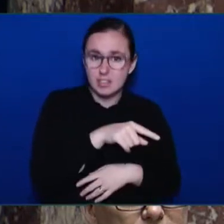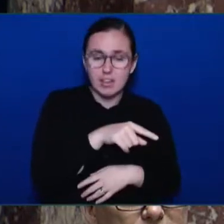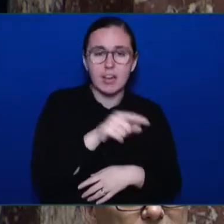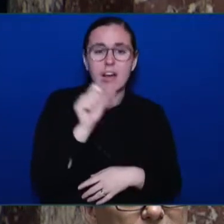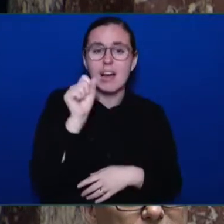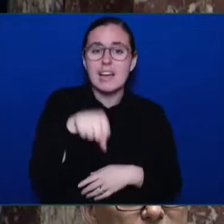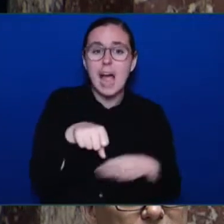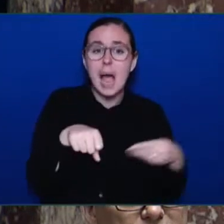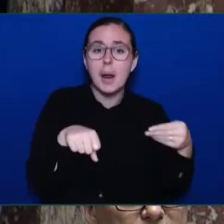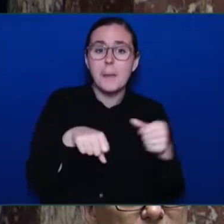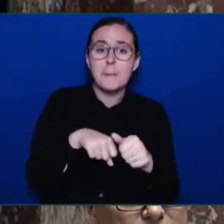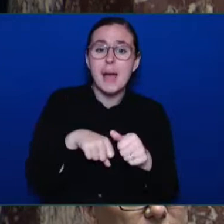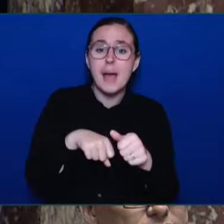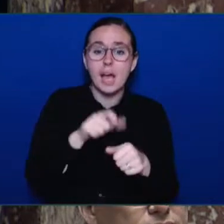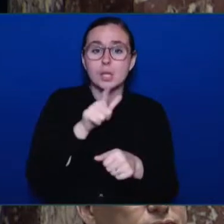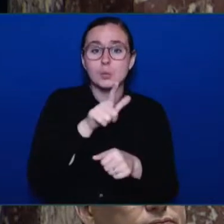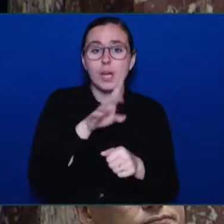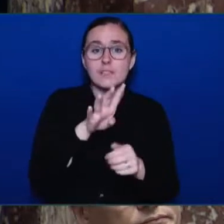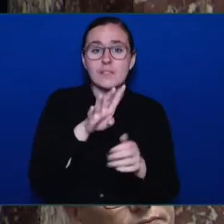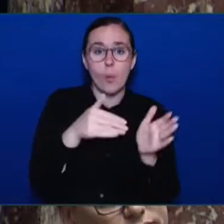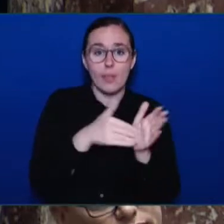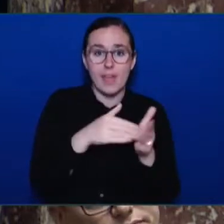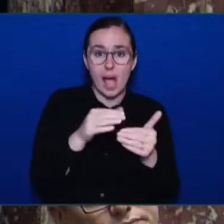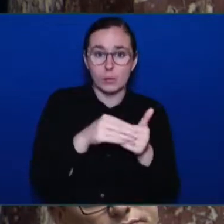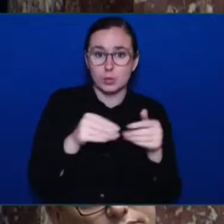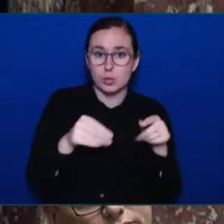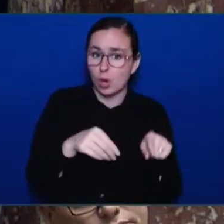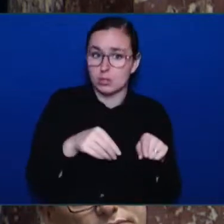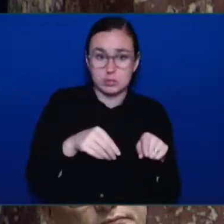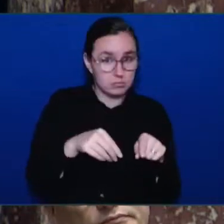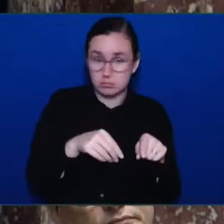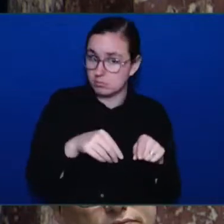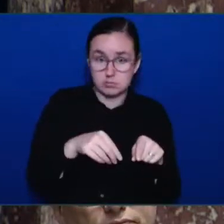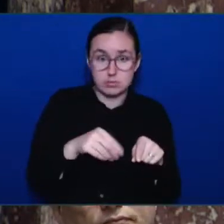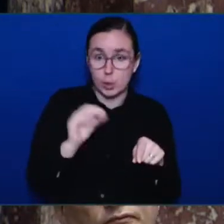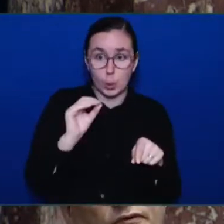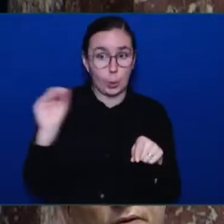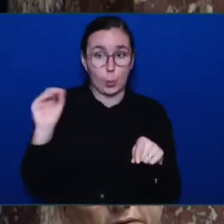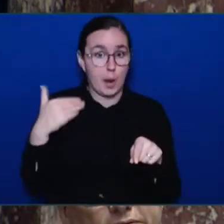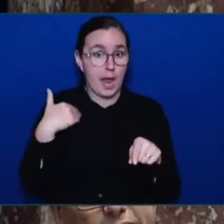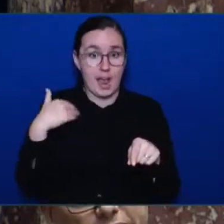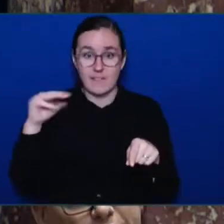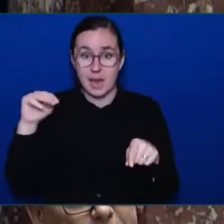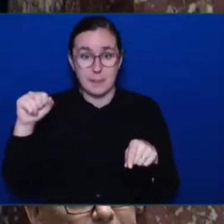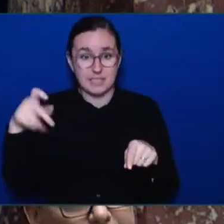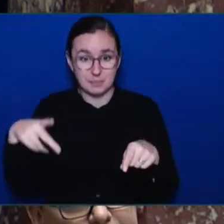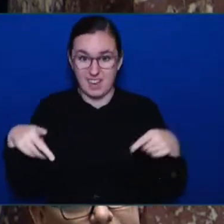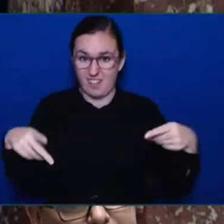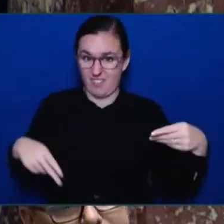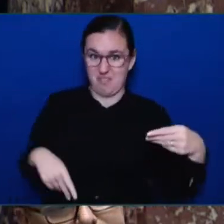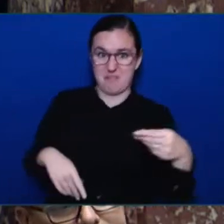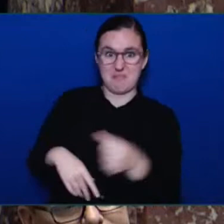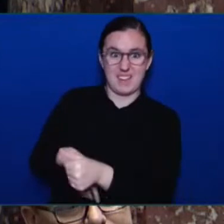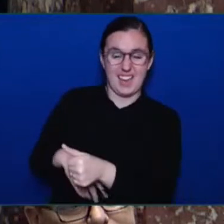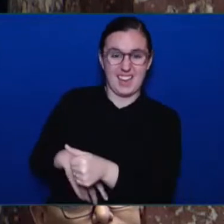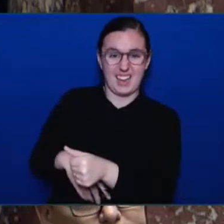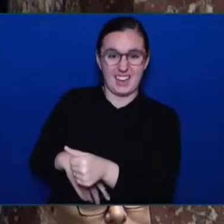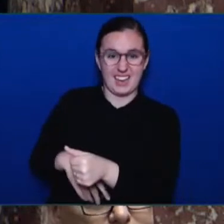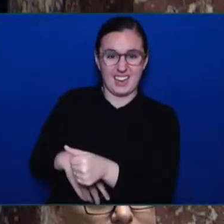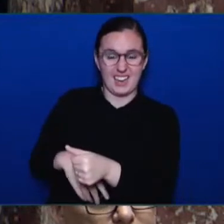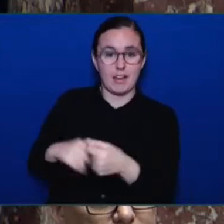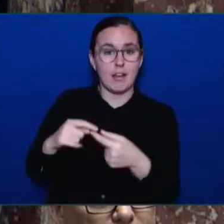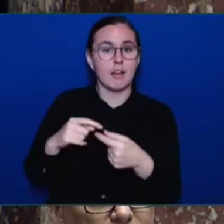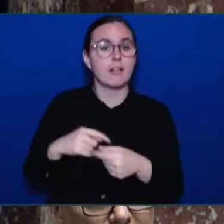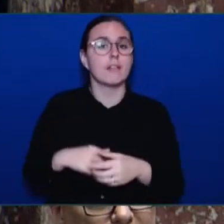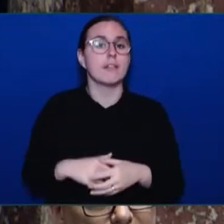MSP. Prior to the minister, primary health care included preventative care, screenings, diagnostics,